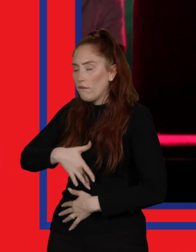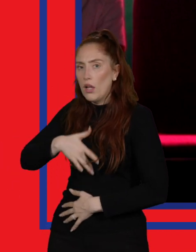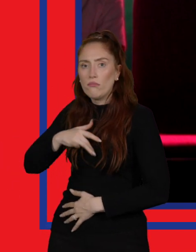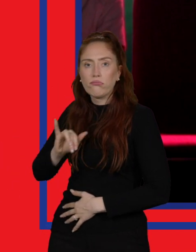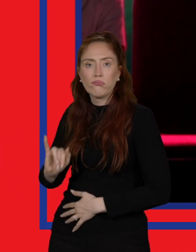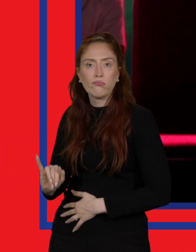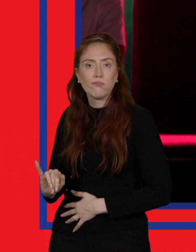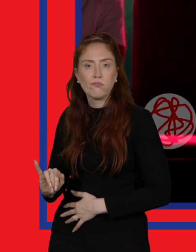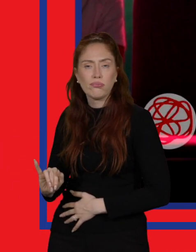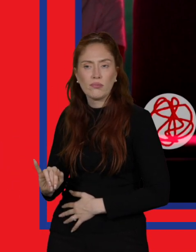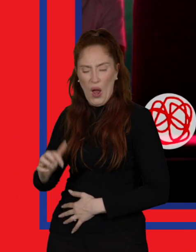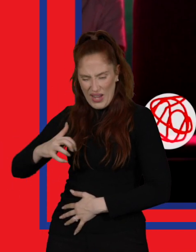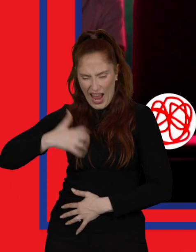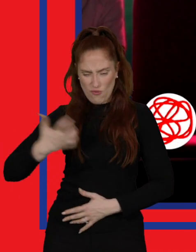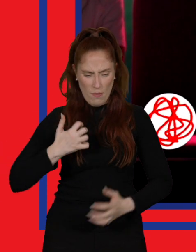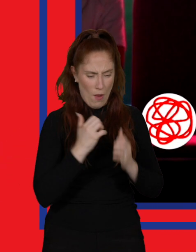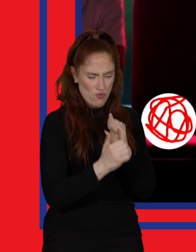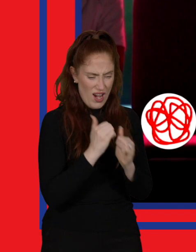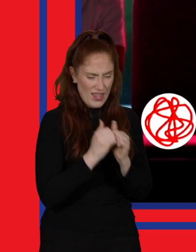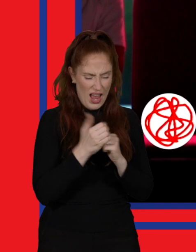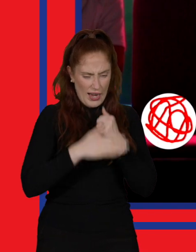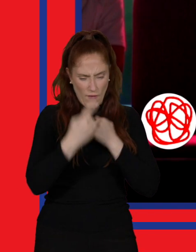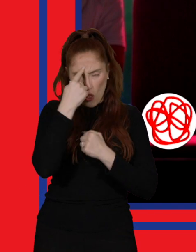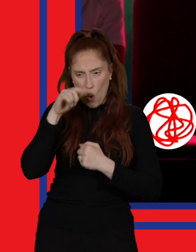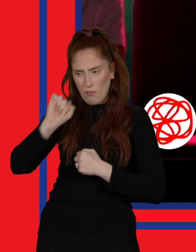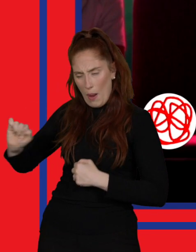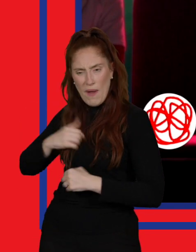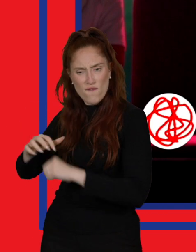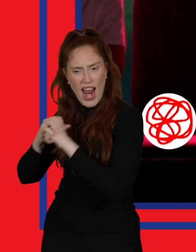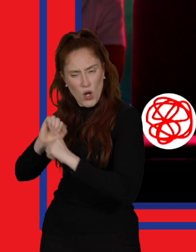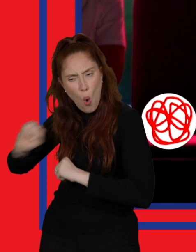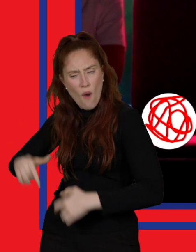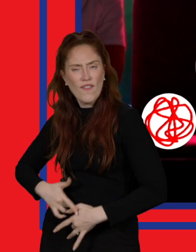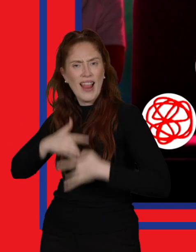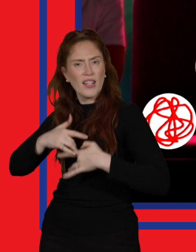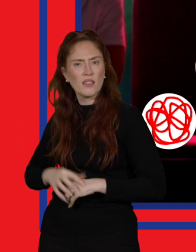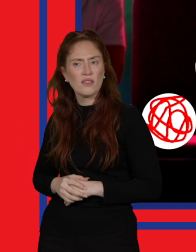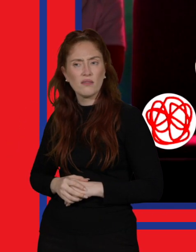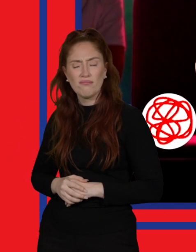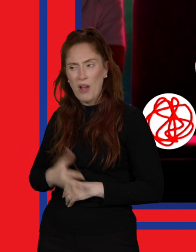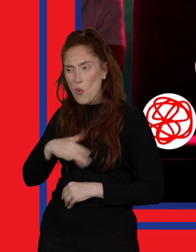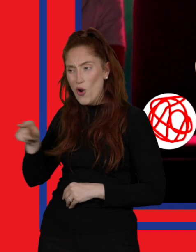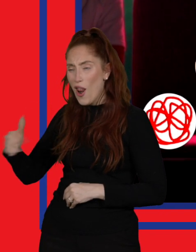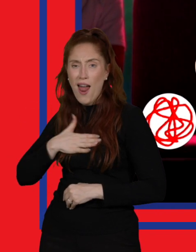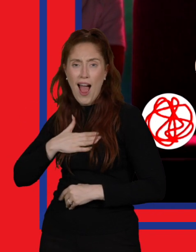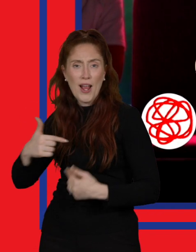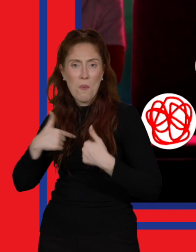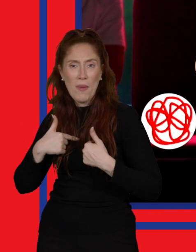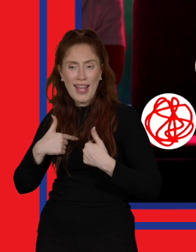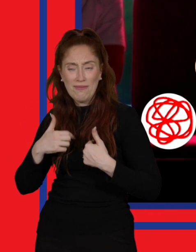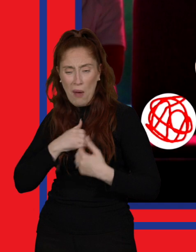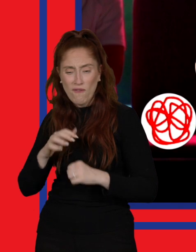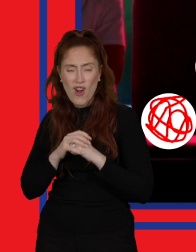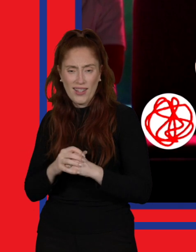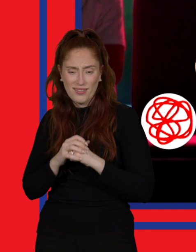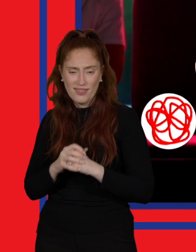I feel so bad. I was angry at my brother and wasn't thinking about her feelings. I just want Dahlia to